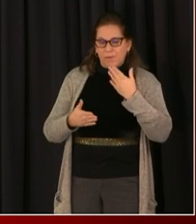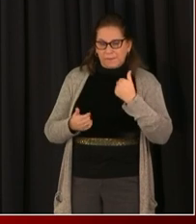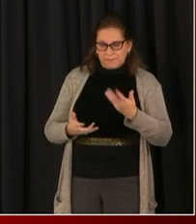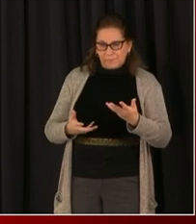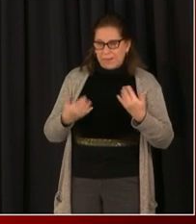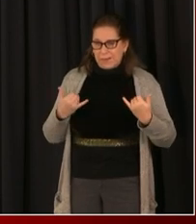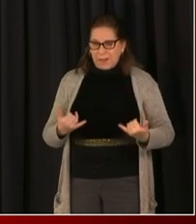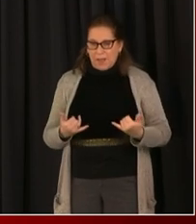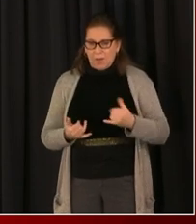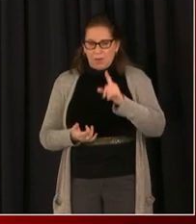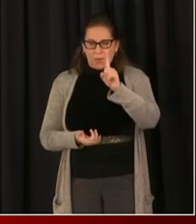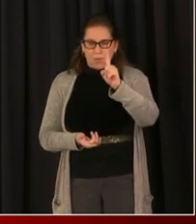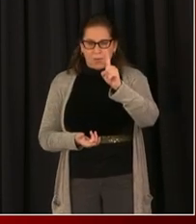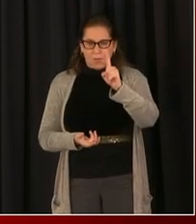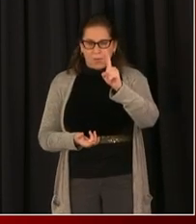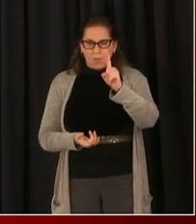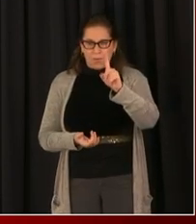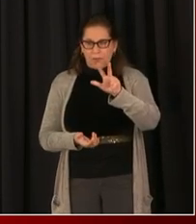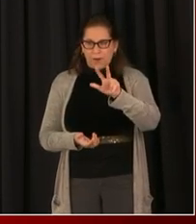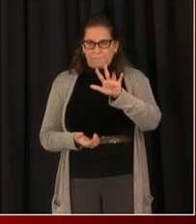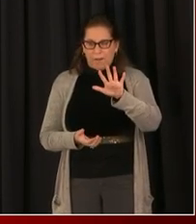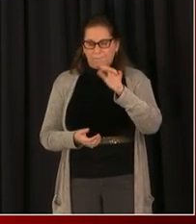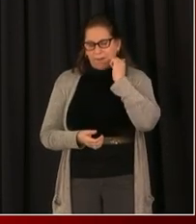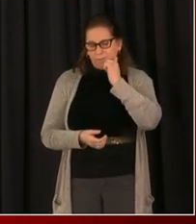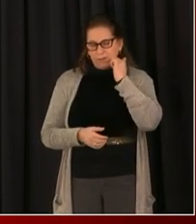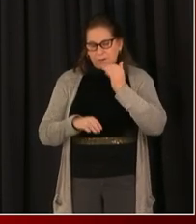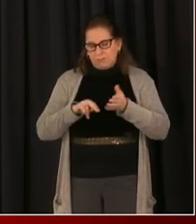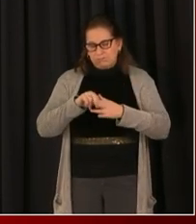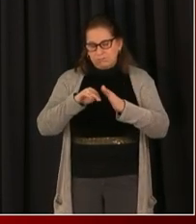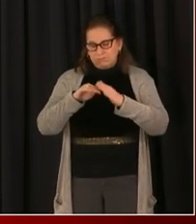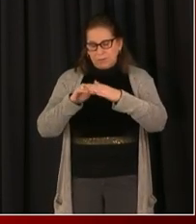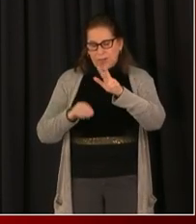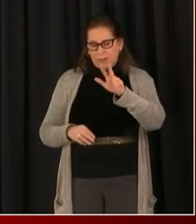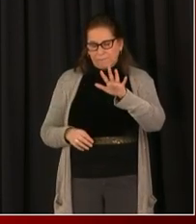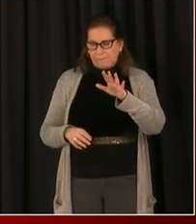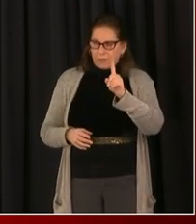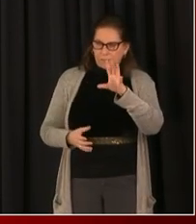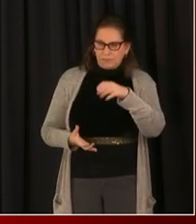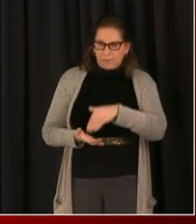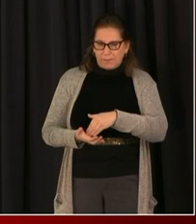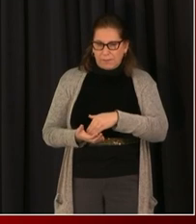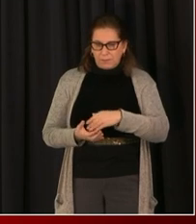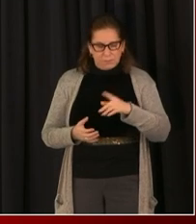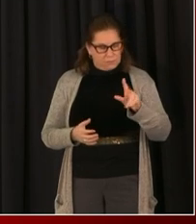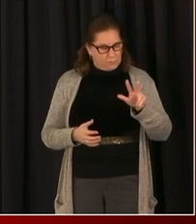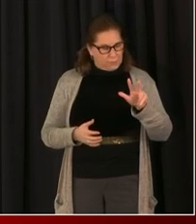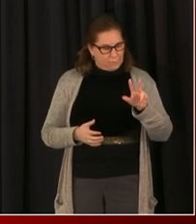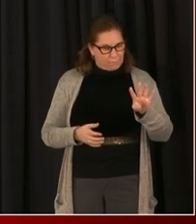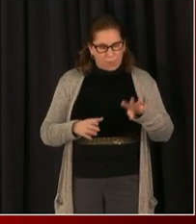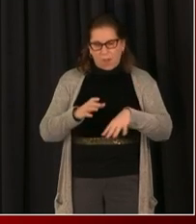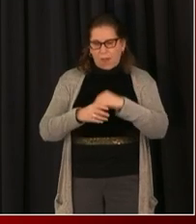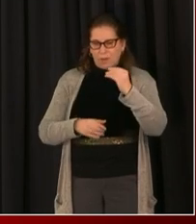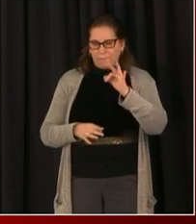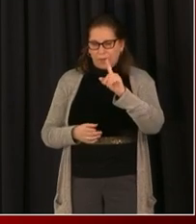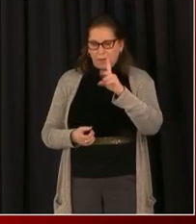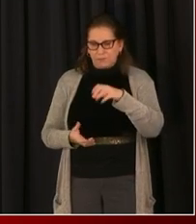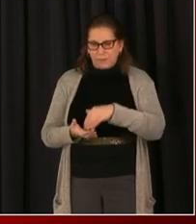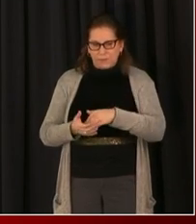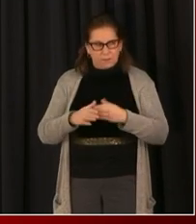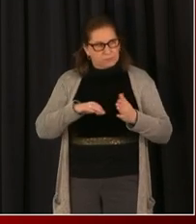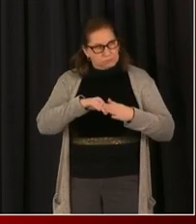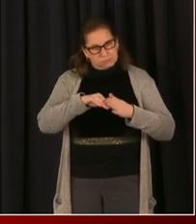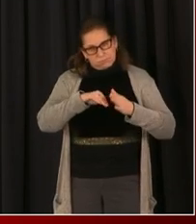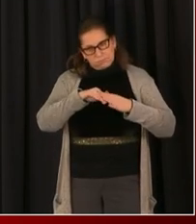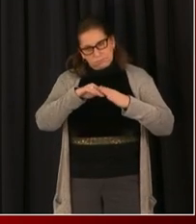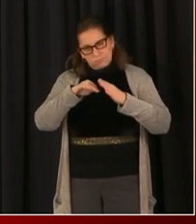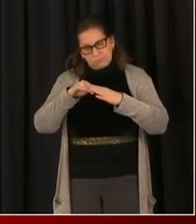100,000 population. That's 34.3. Mm-hmm. And we are now almost 2 weeks out, so like 10 days out